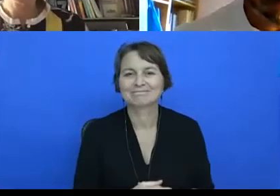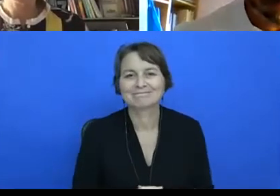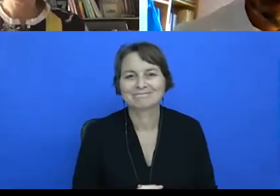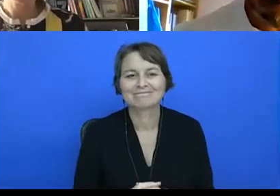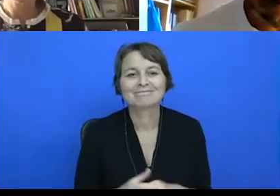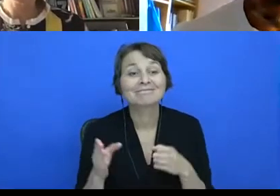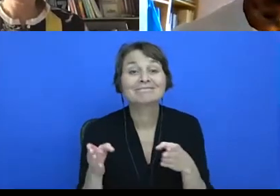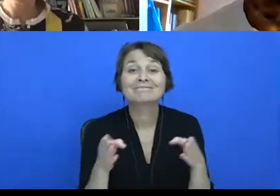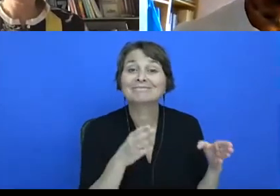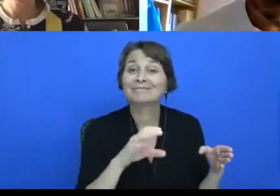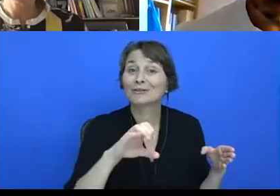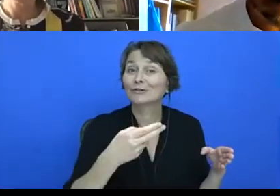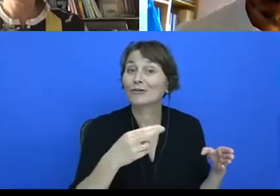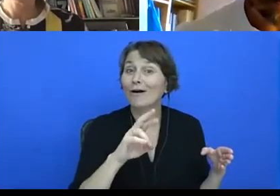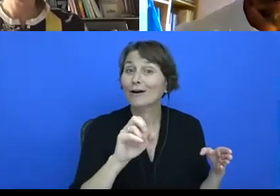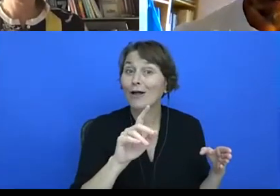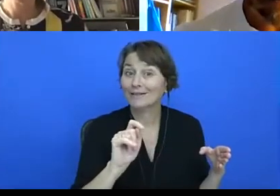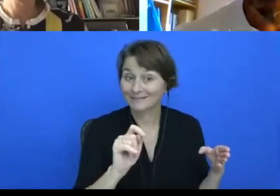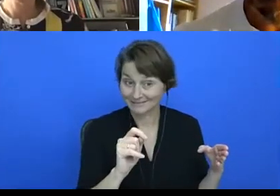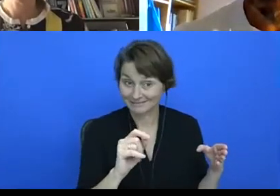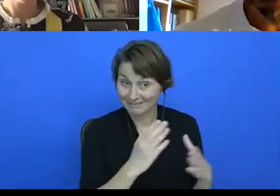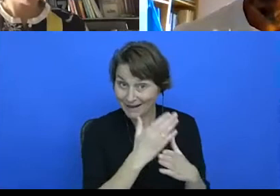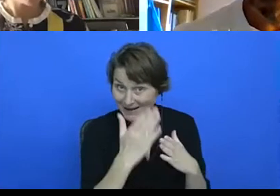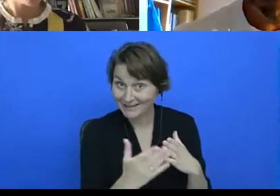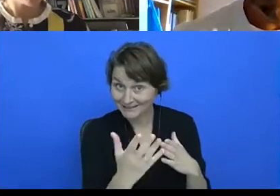the last comment on this theme.